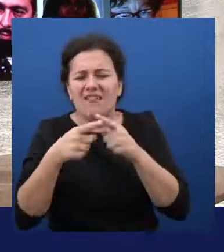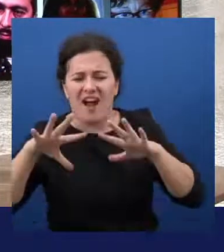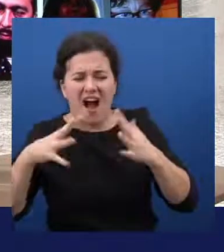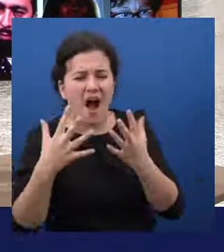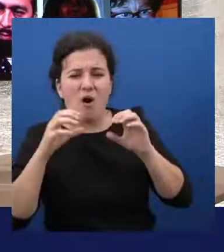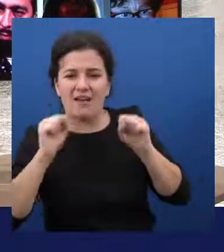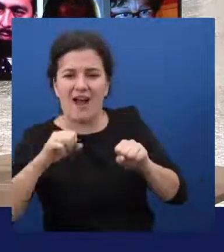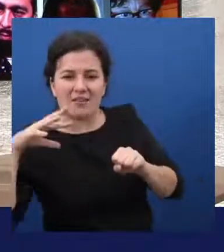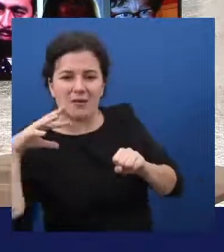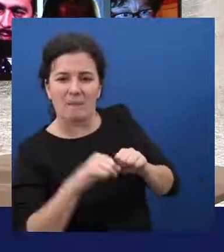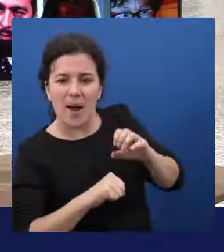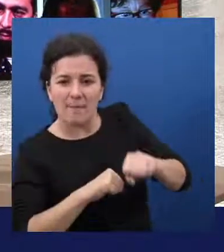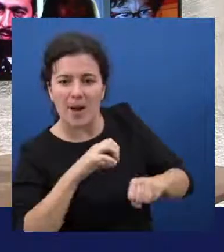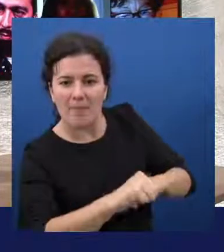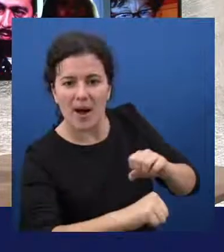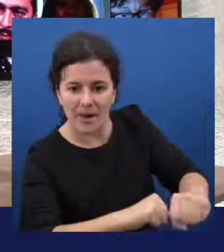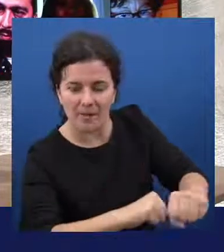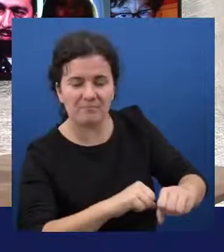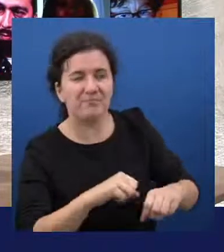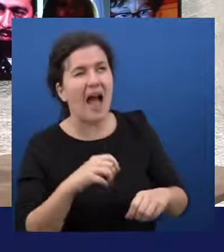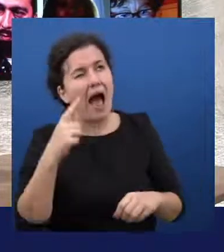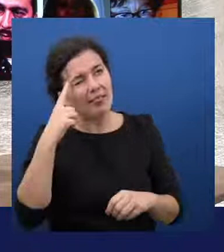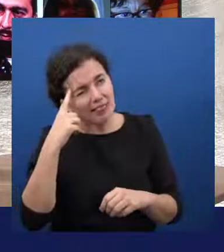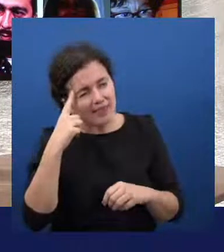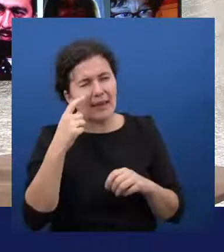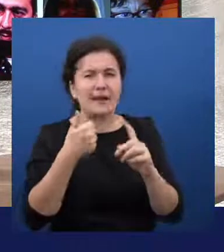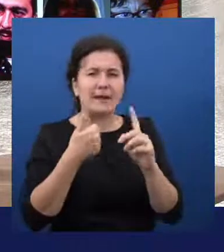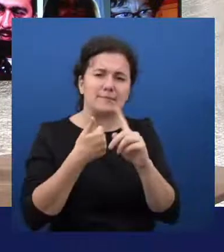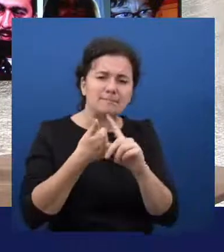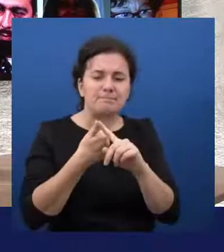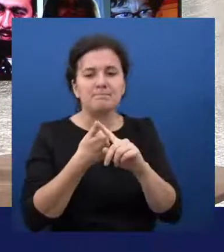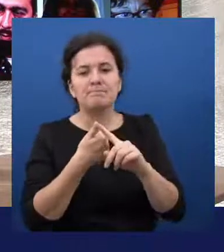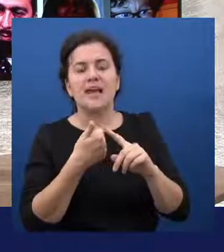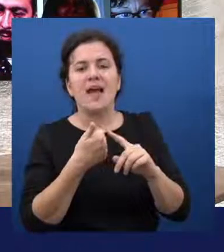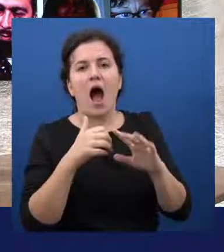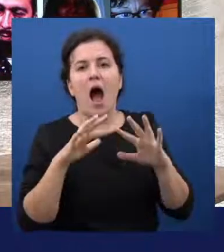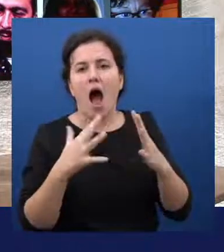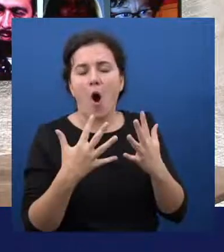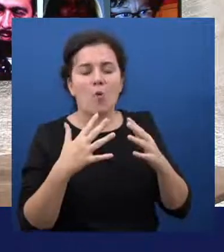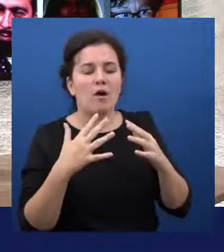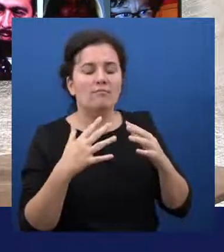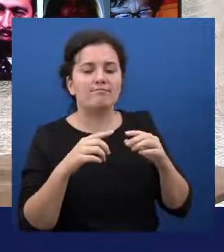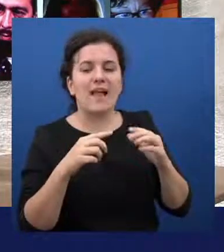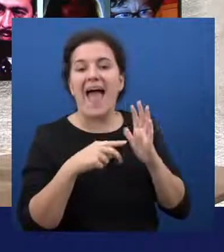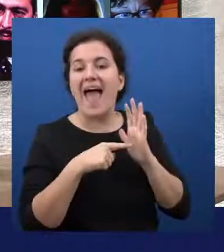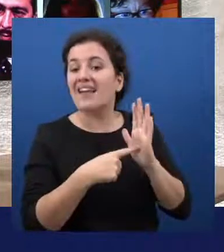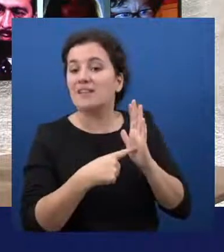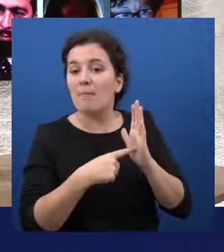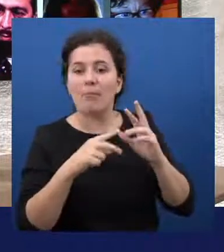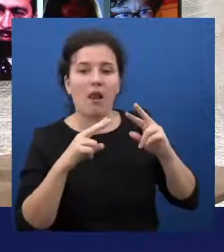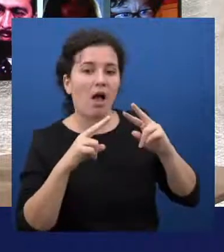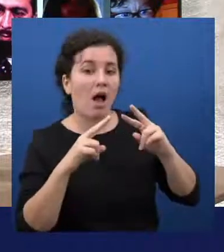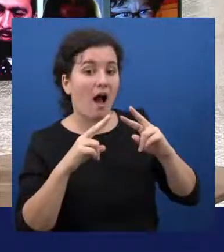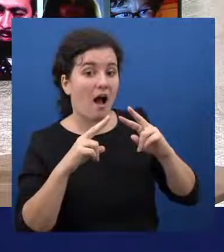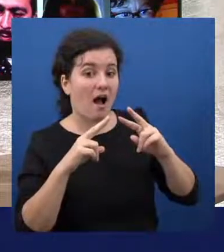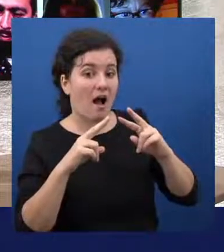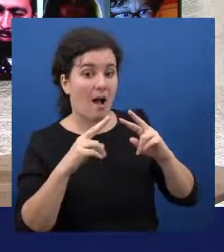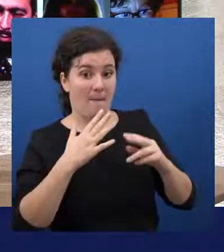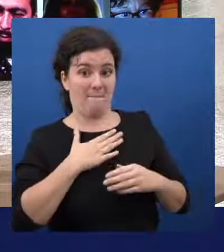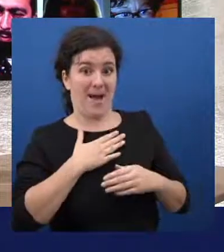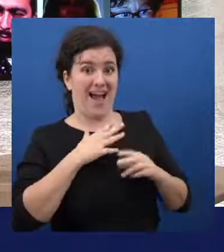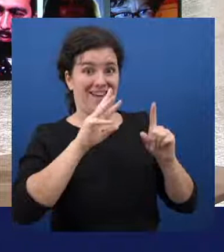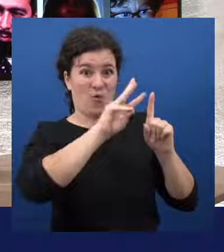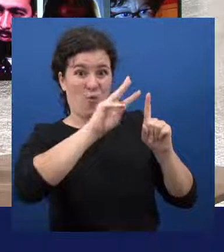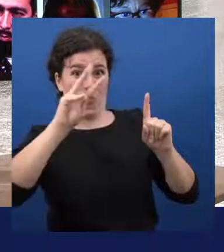probably the most straightforward one is analyzing your data from your website,